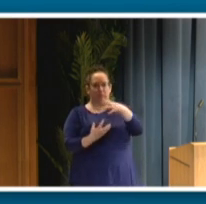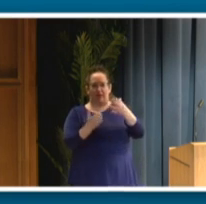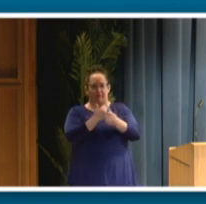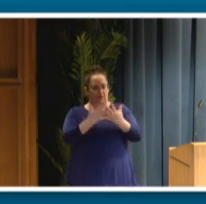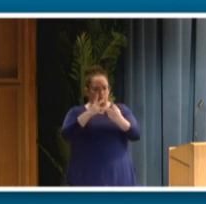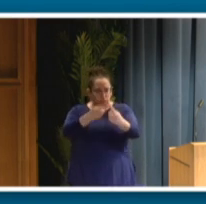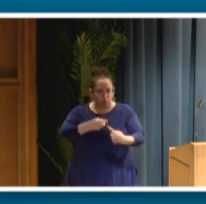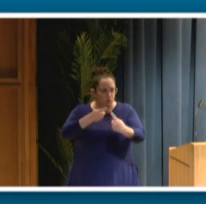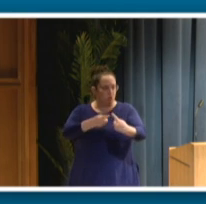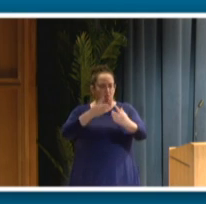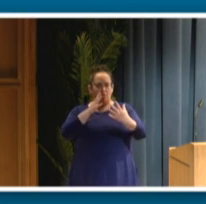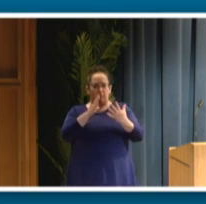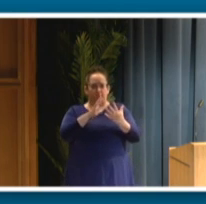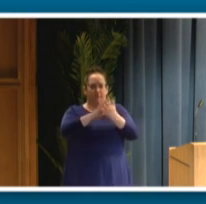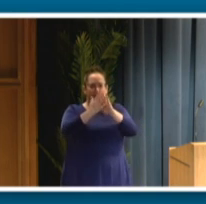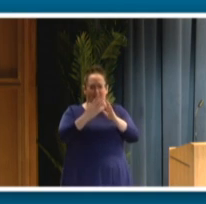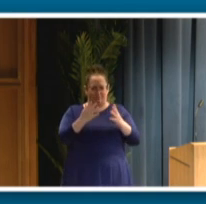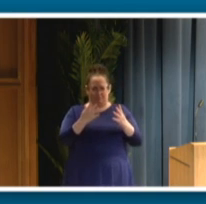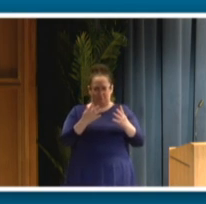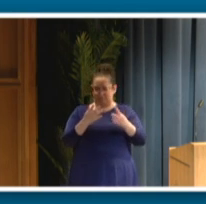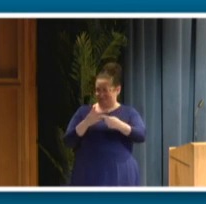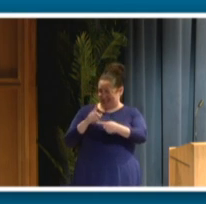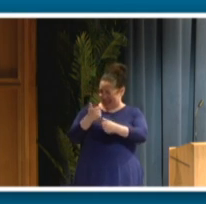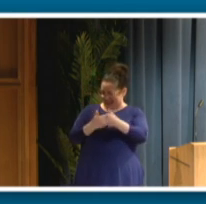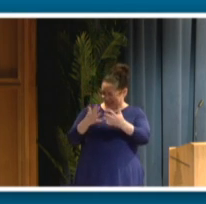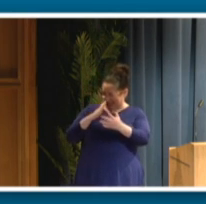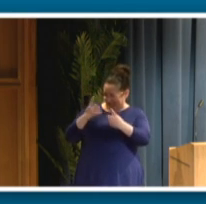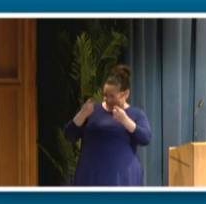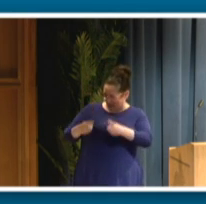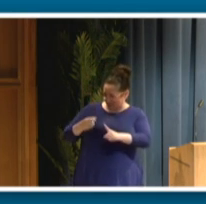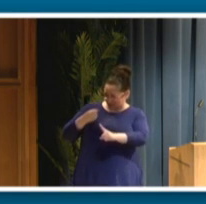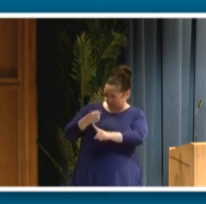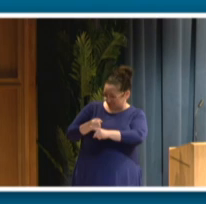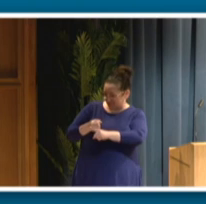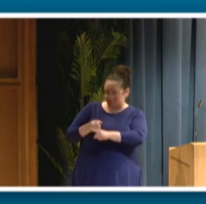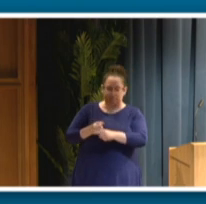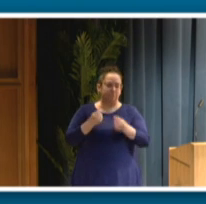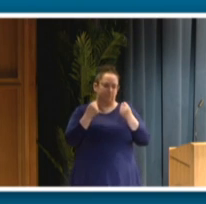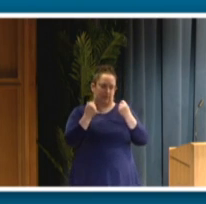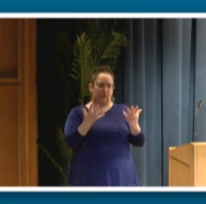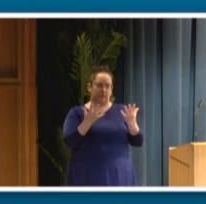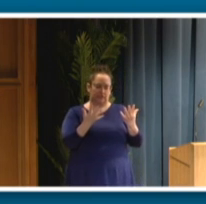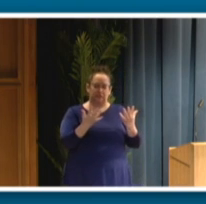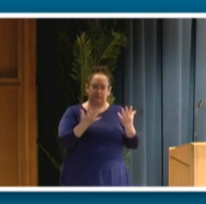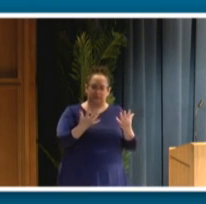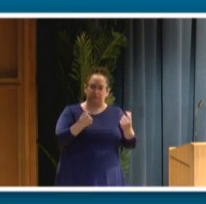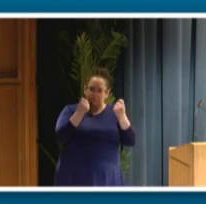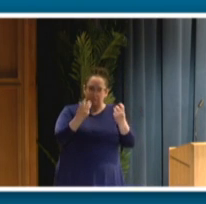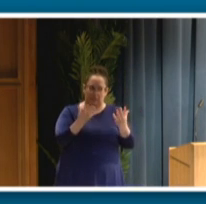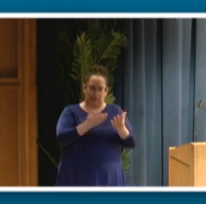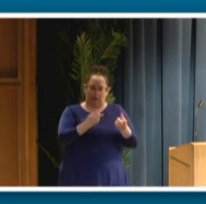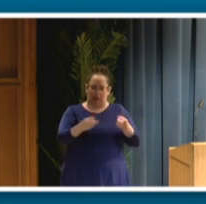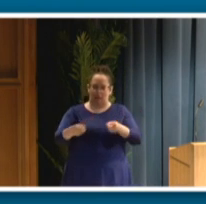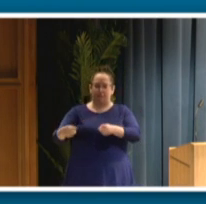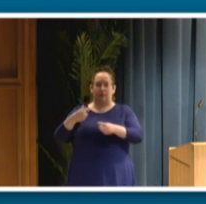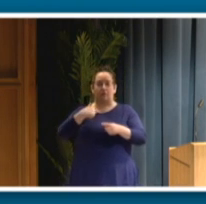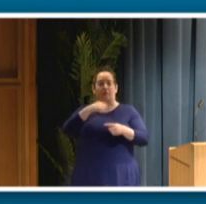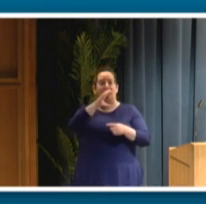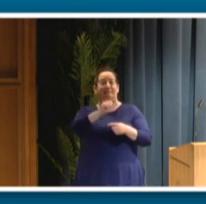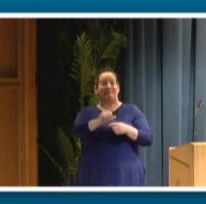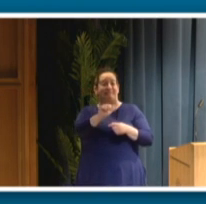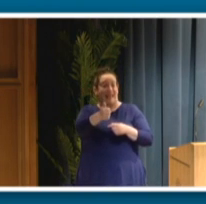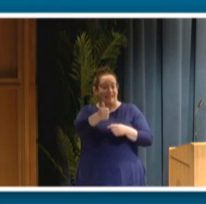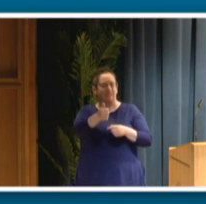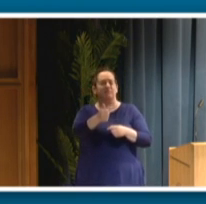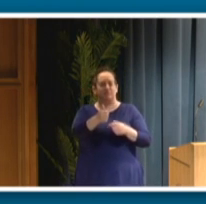Did something happen? Was there something that was like a marker that was the change? A lot of things happened. My 10 years old was the year that broke me